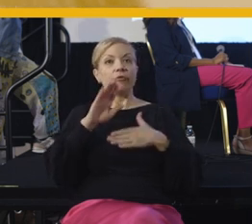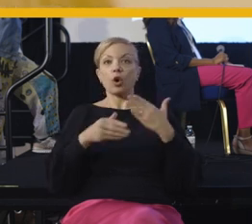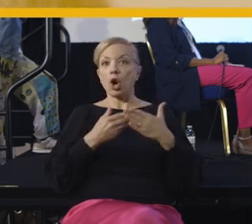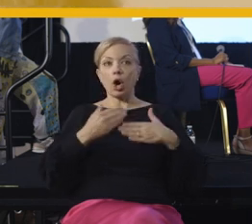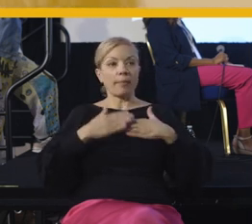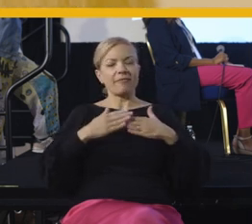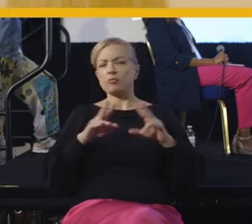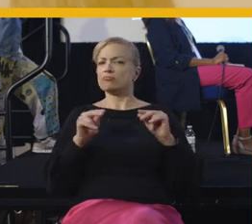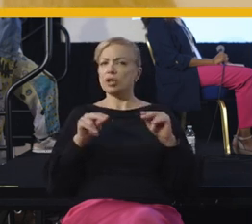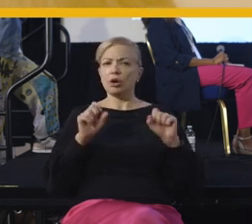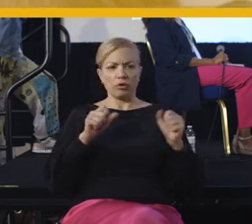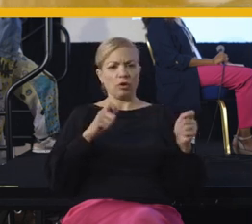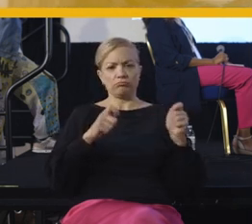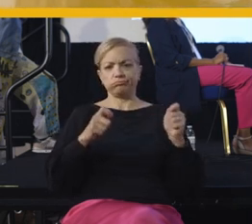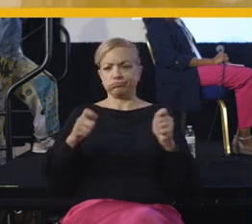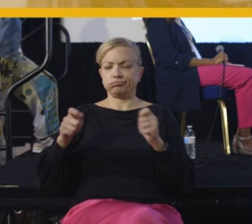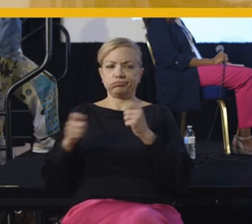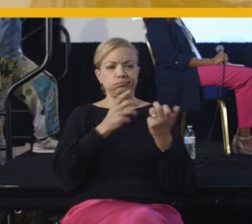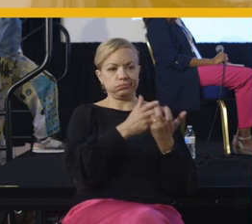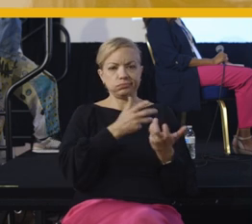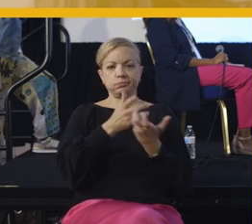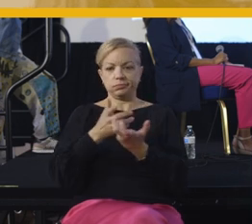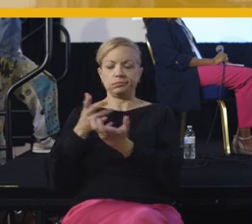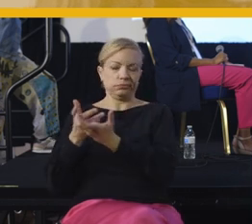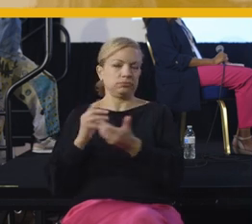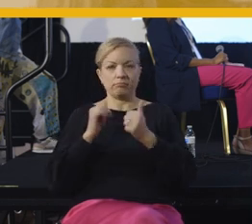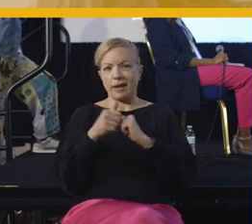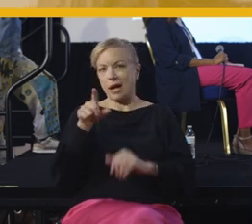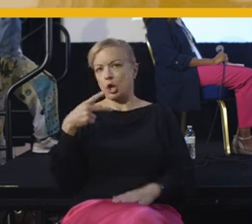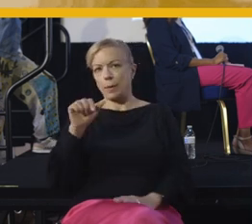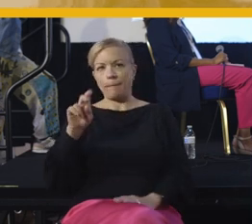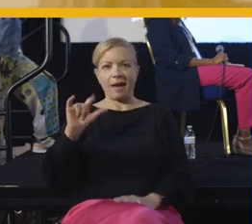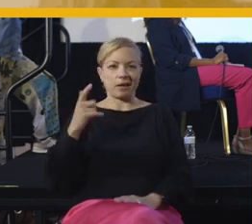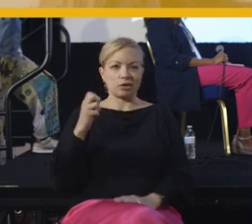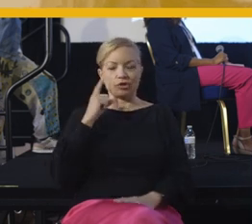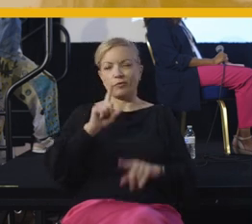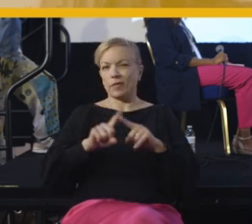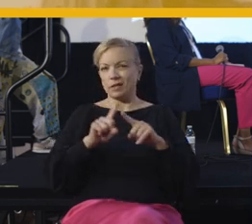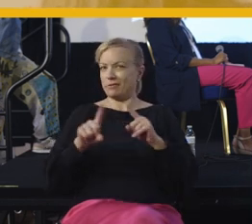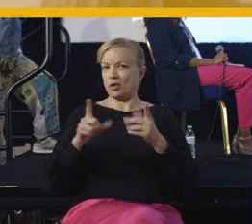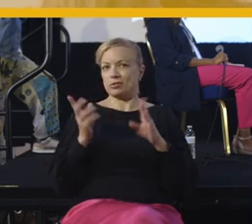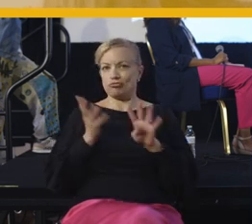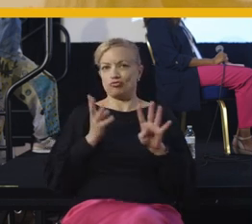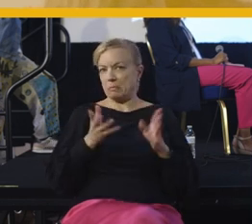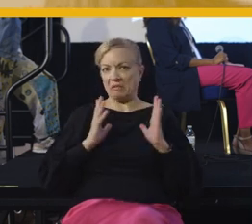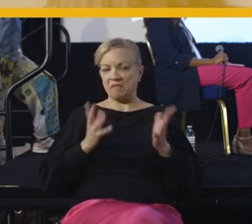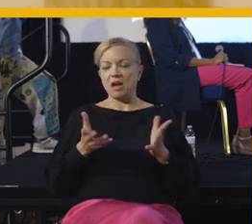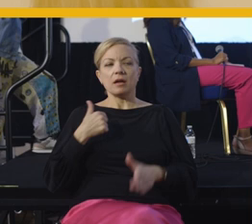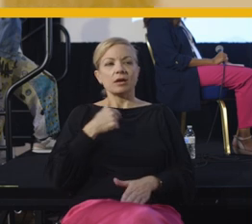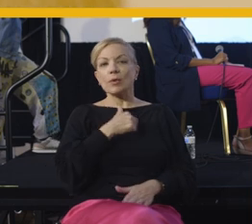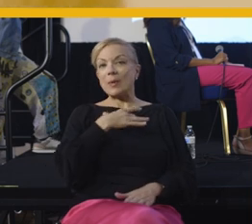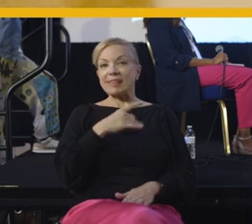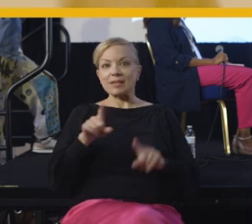platform. You need to be thoughtful with how you, reshape it or package it and bring it to these different spaces. We like to experiment with